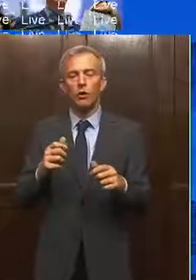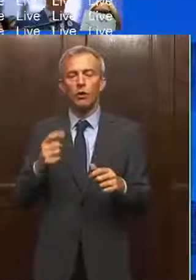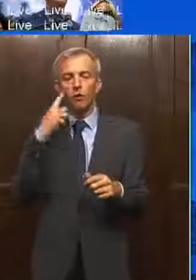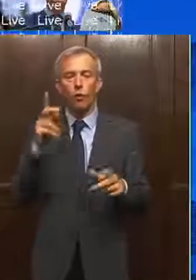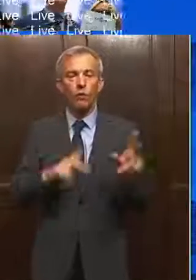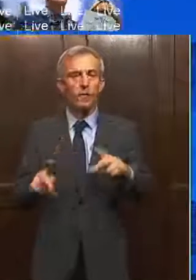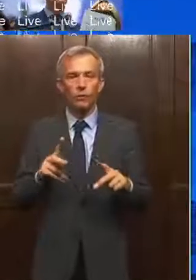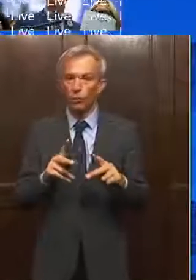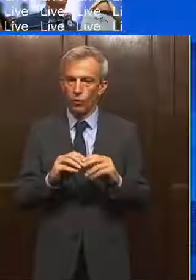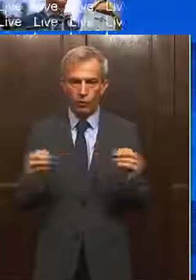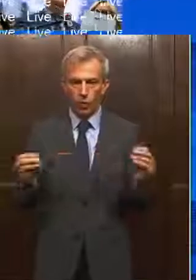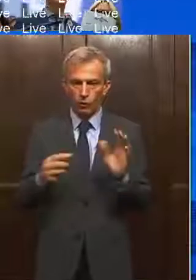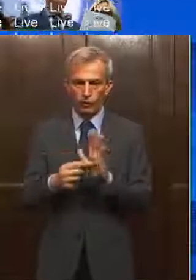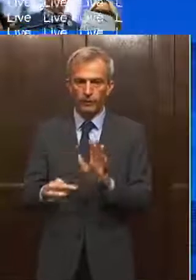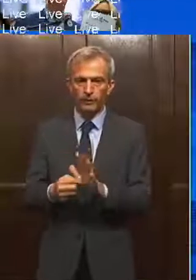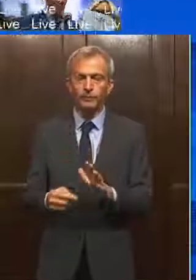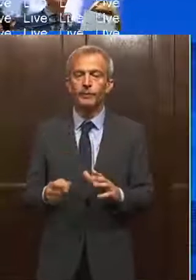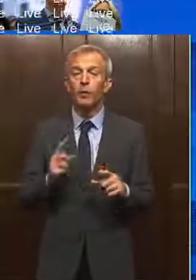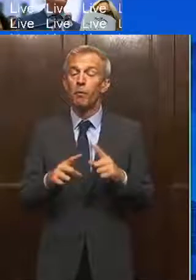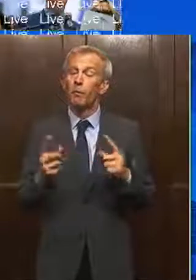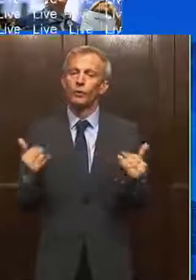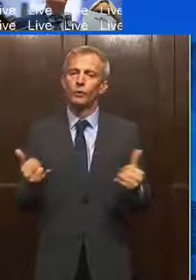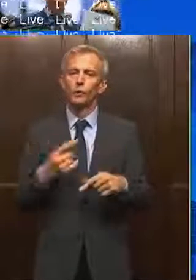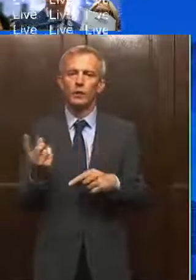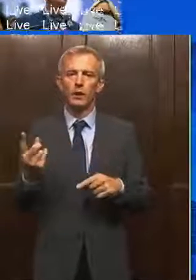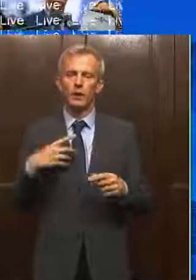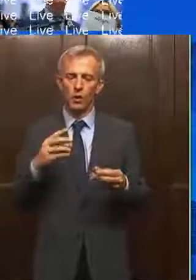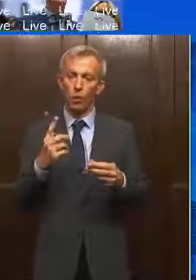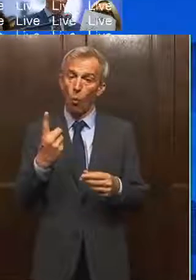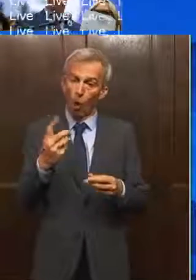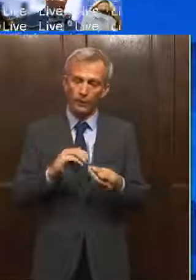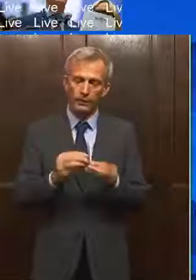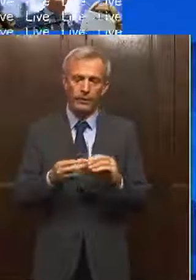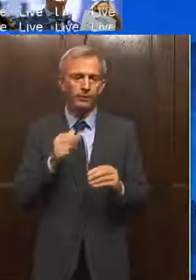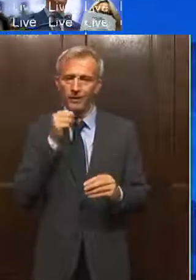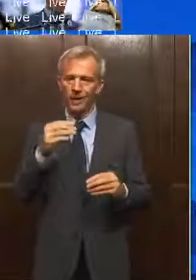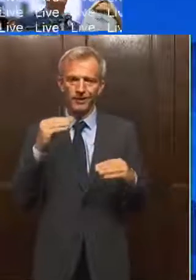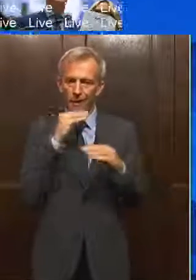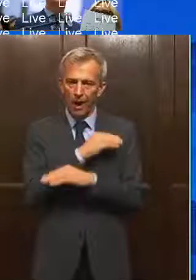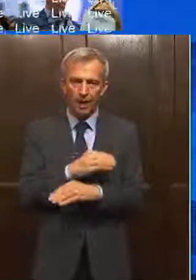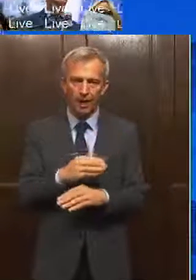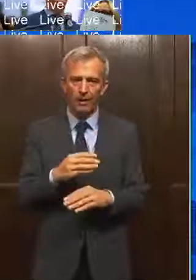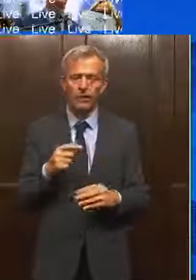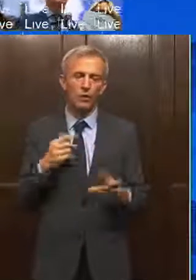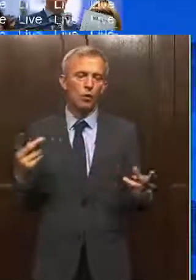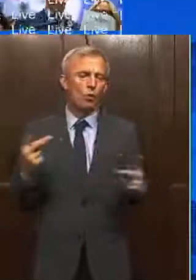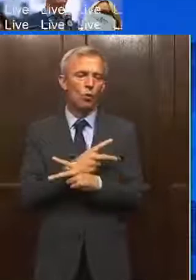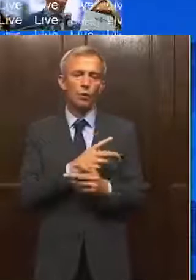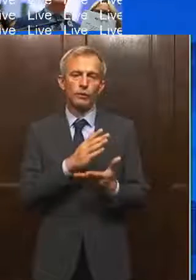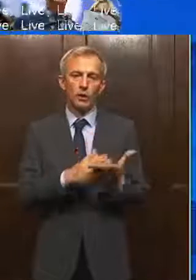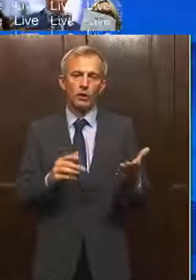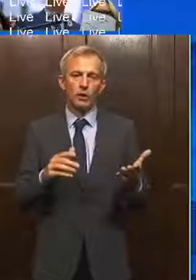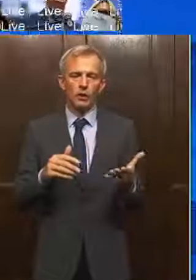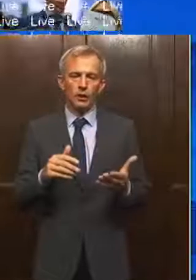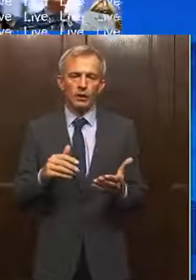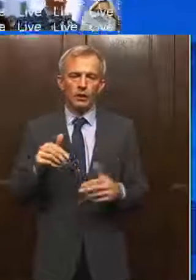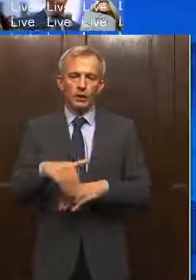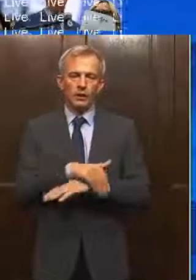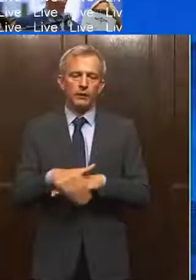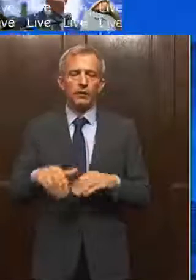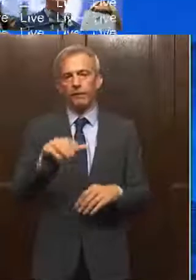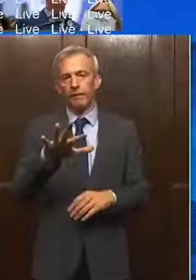doesn't change, that does not lie, the deaths that we have to announce, and the worst part of this evening, was